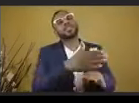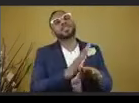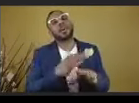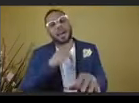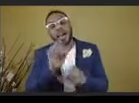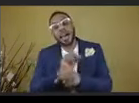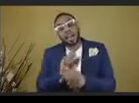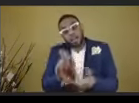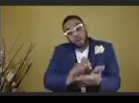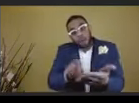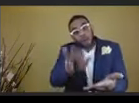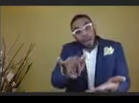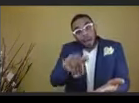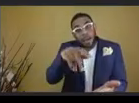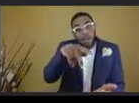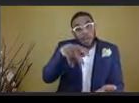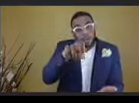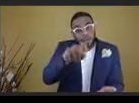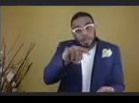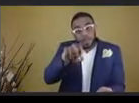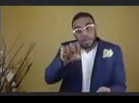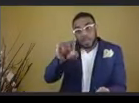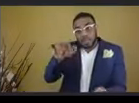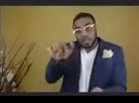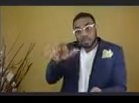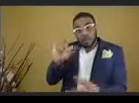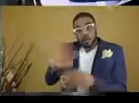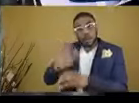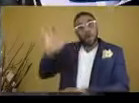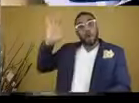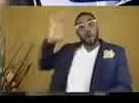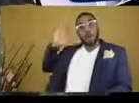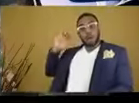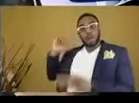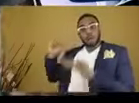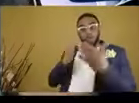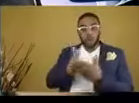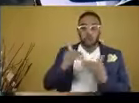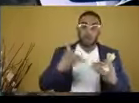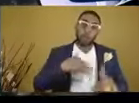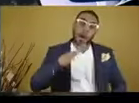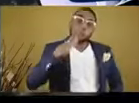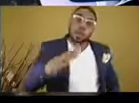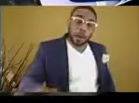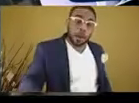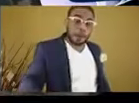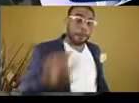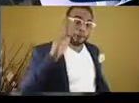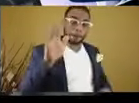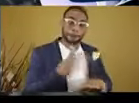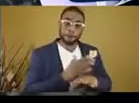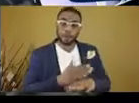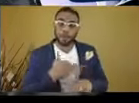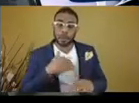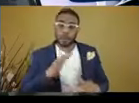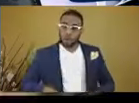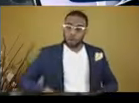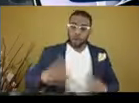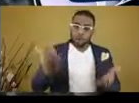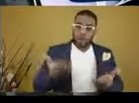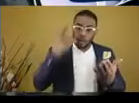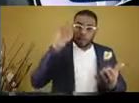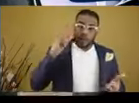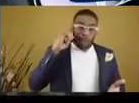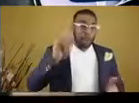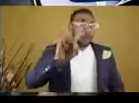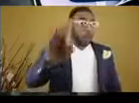was written by Pete Seeger, and they used to sing that in the civil rights movement. And my grandmother, I used to hear her sing it, and I raise it because I think that's a